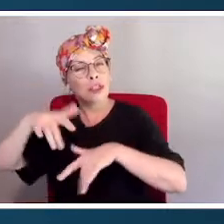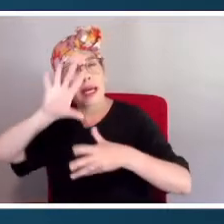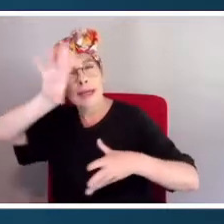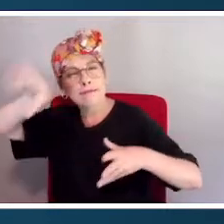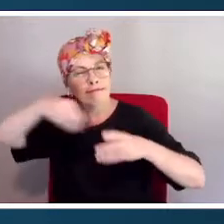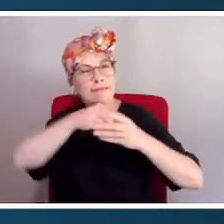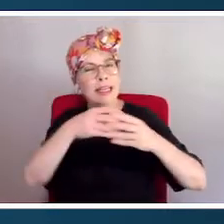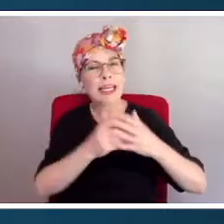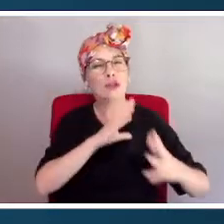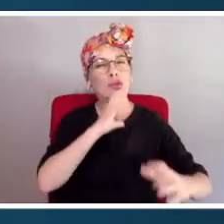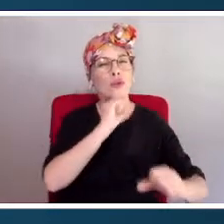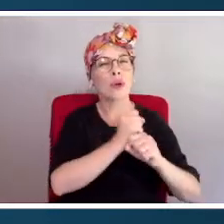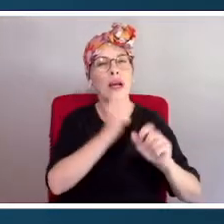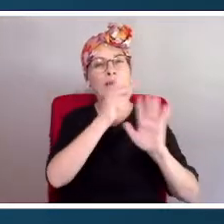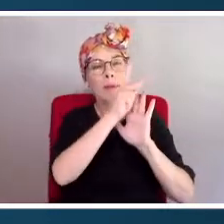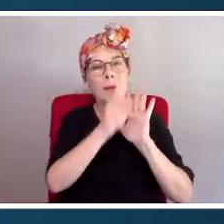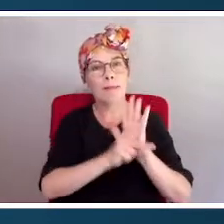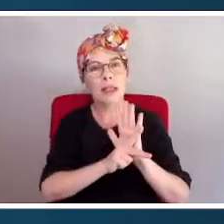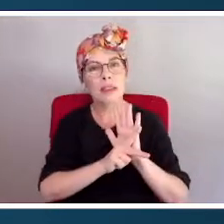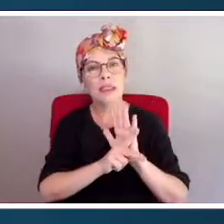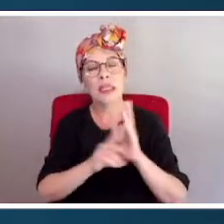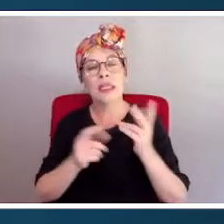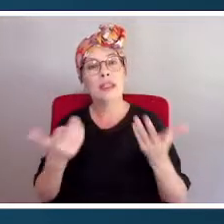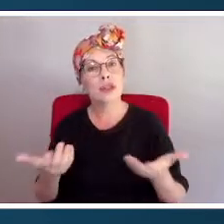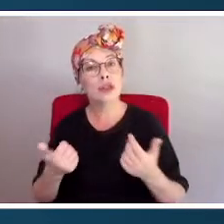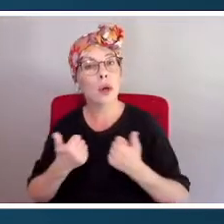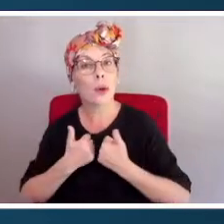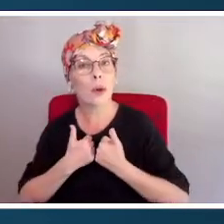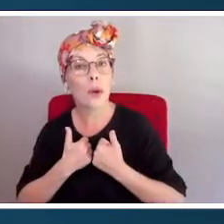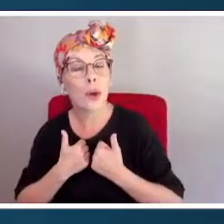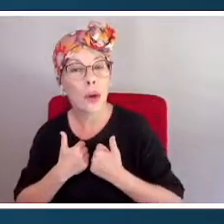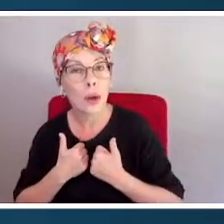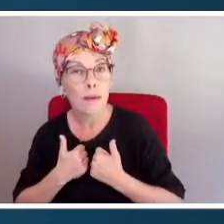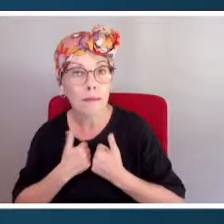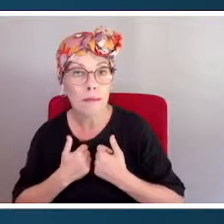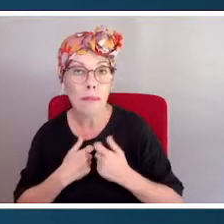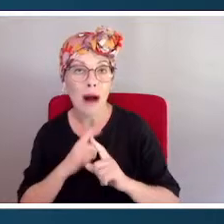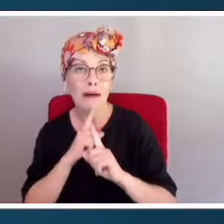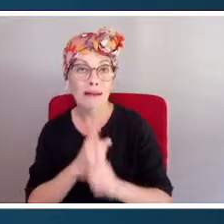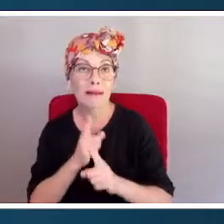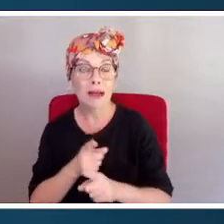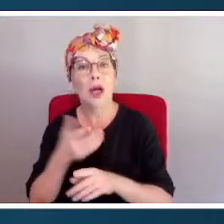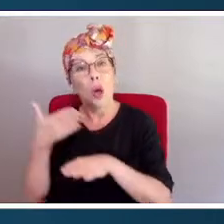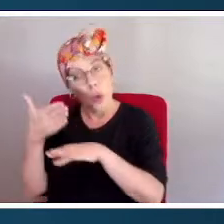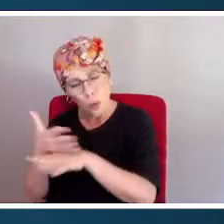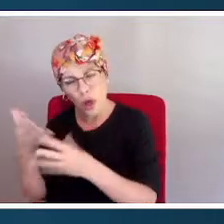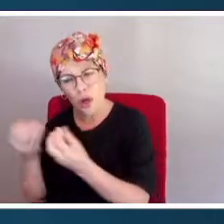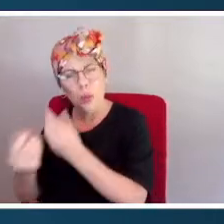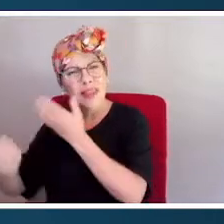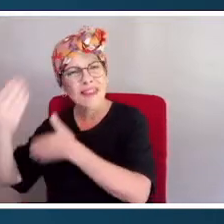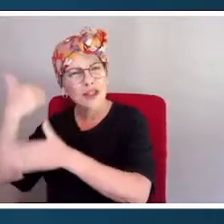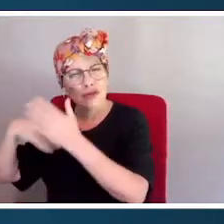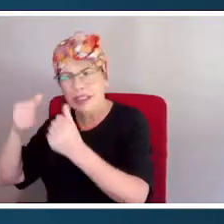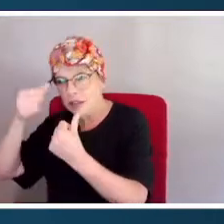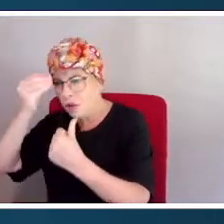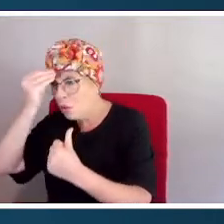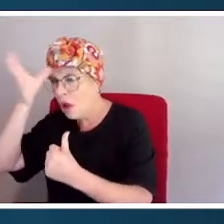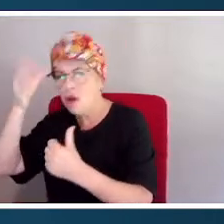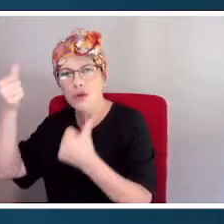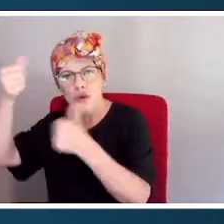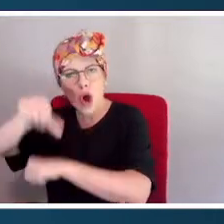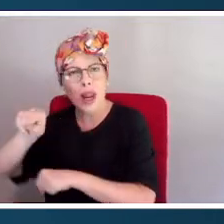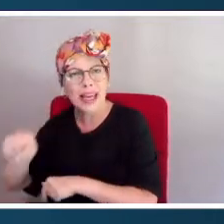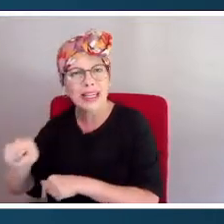this is to value and work with traditional knowledge. It will enrich, not